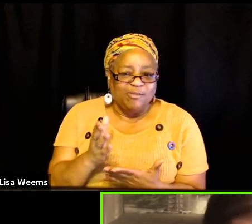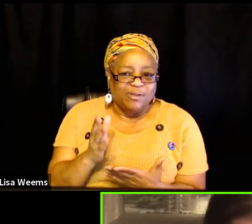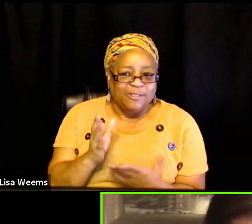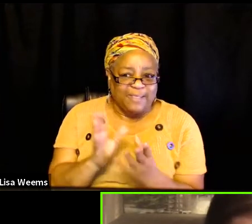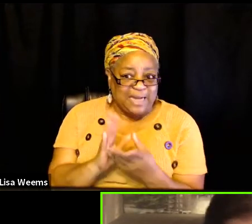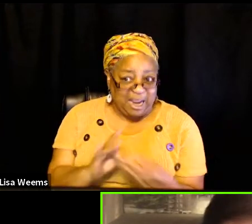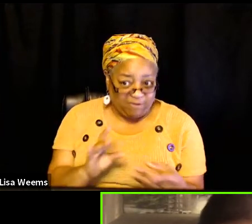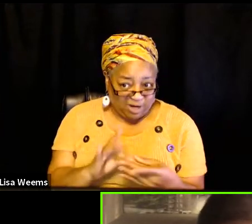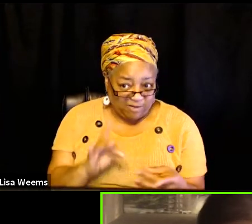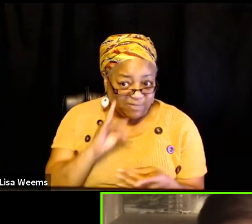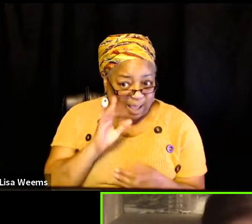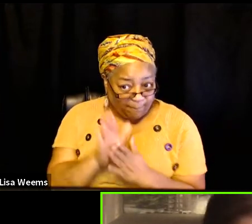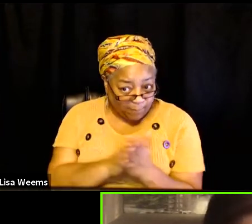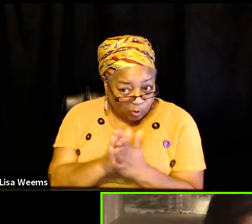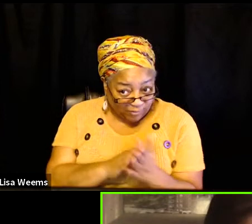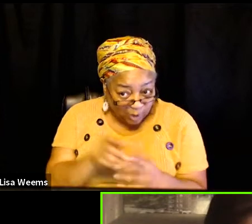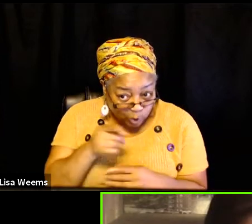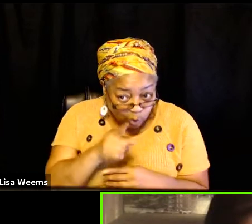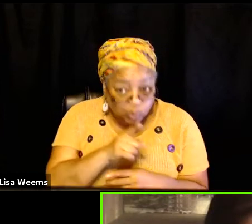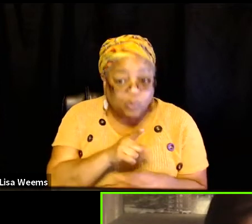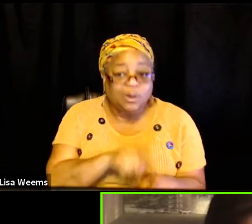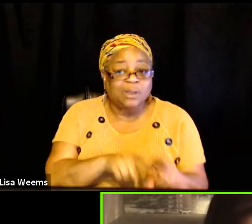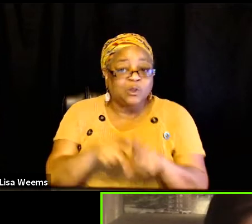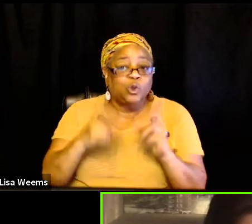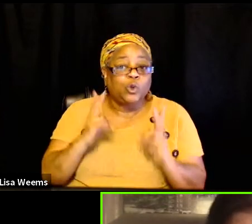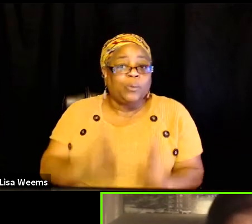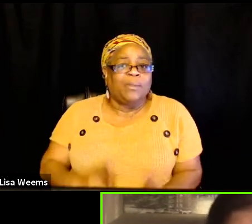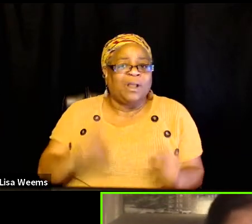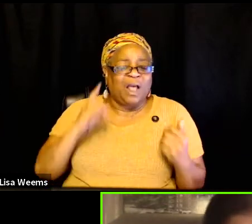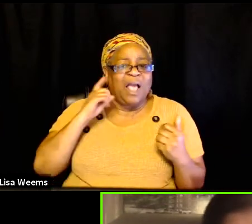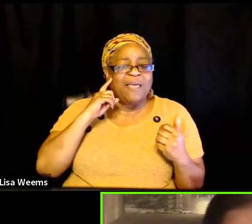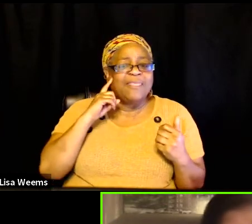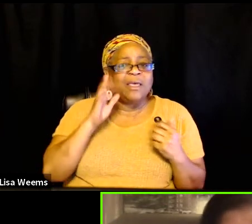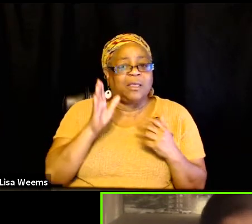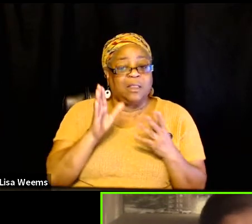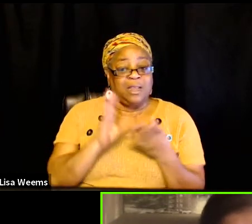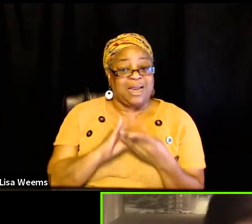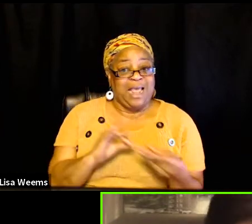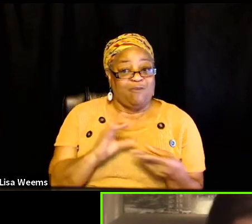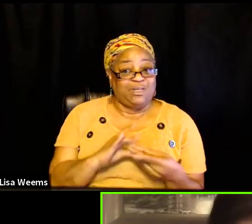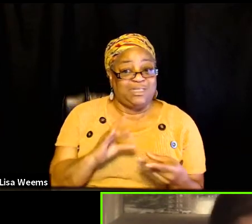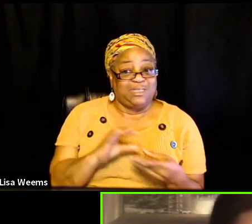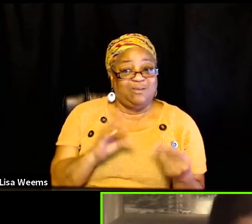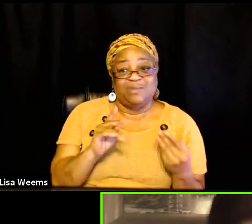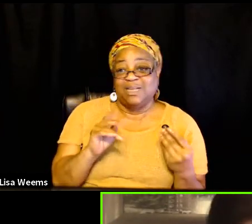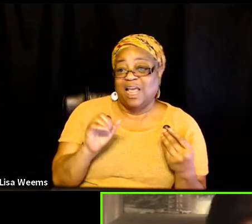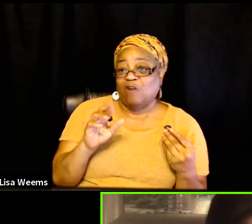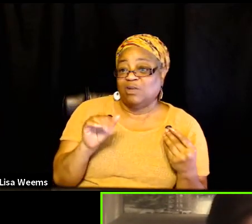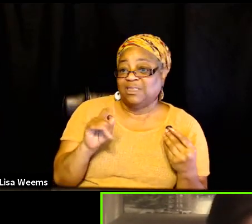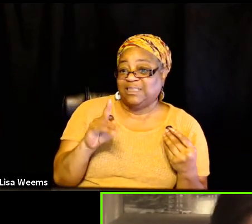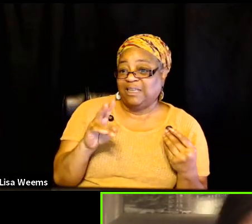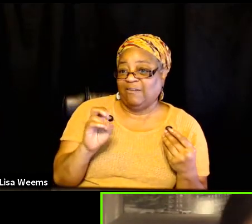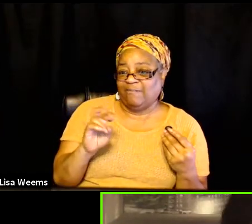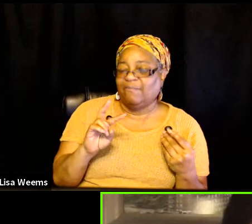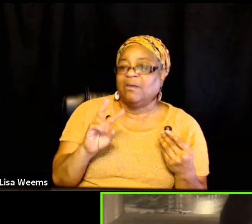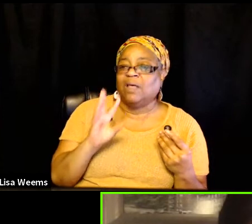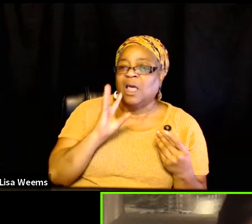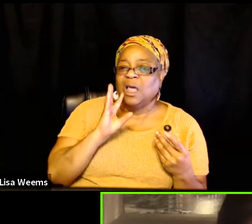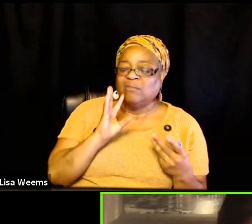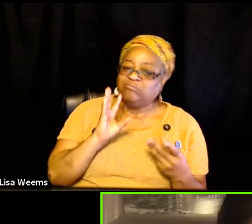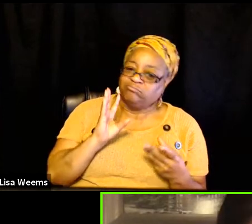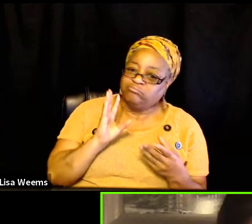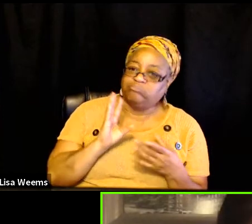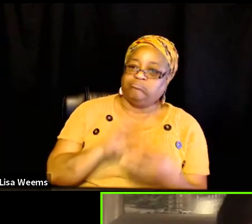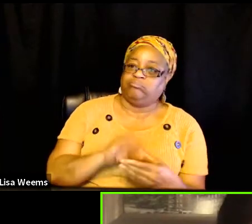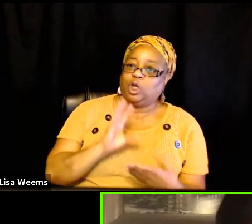you as a human, I think the narrative probably did inform purpose in some way without really needing